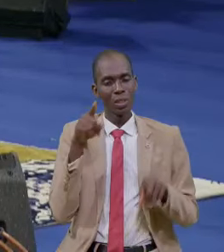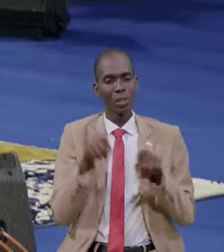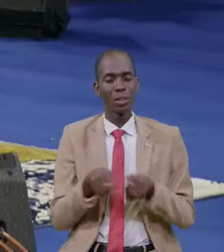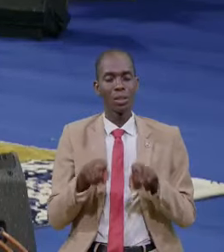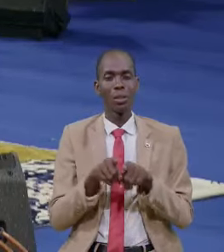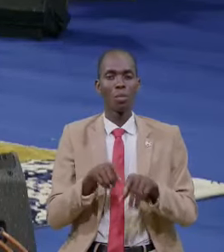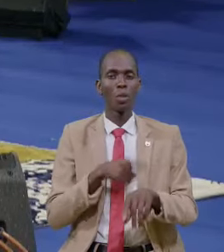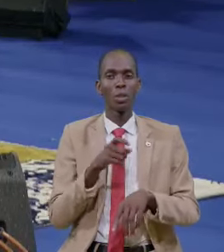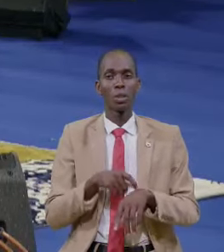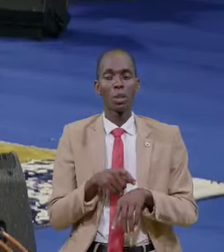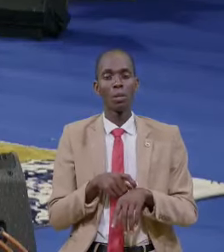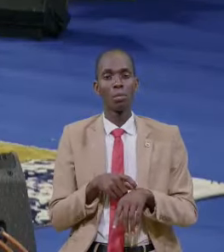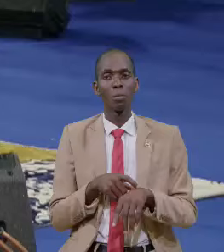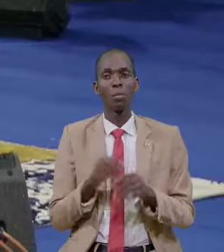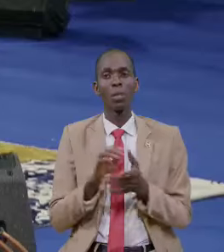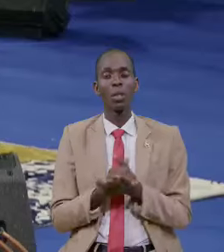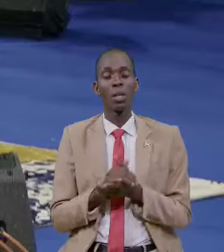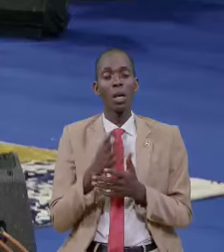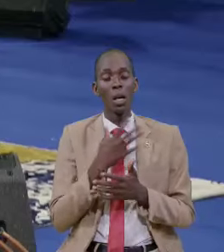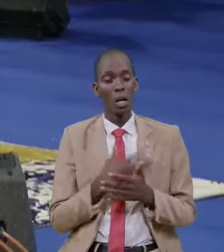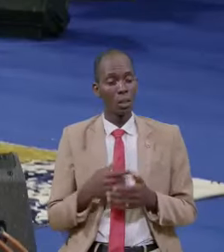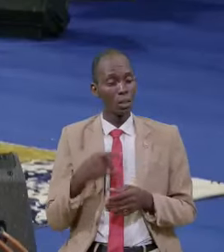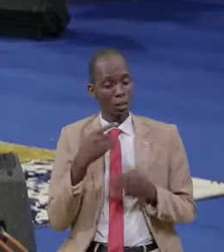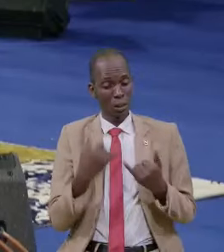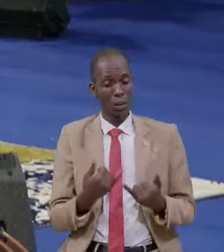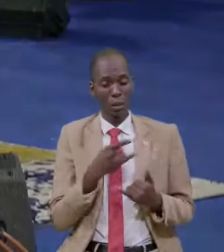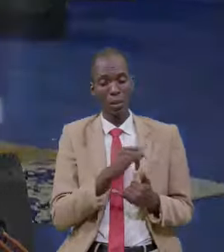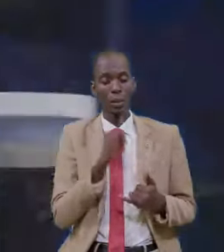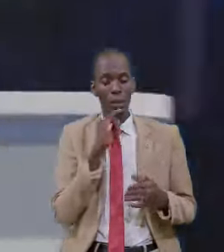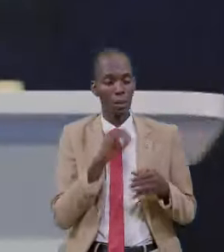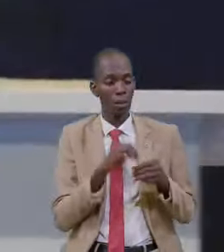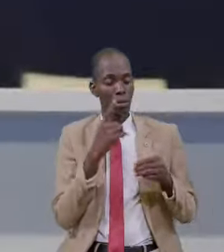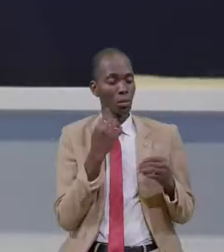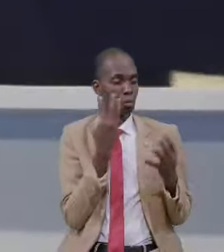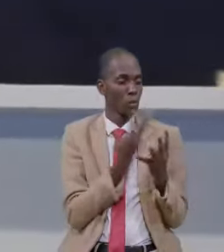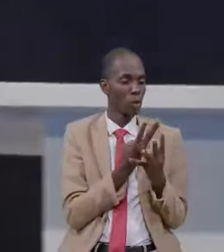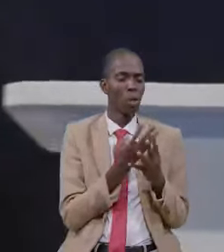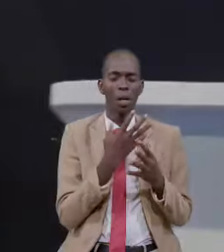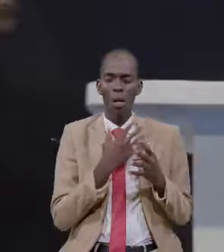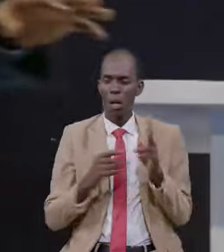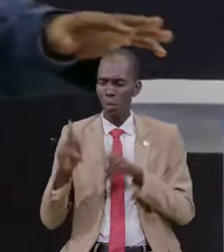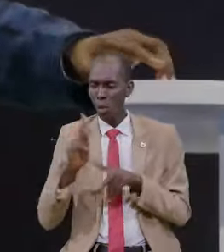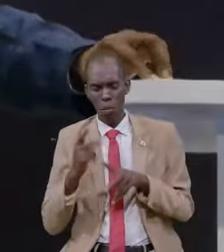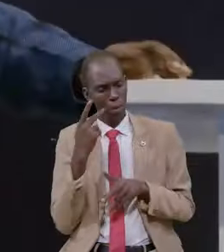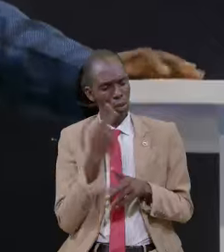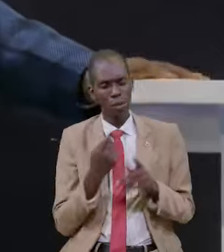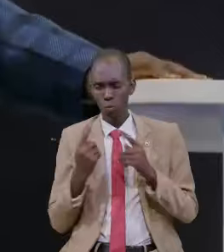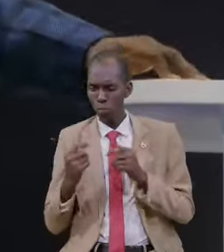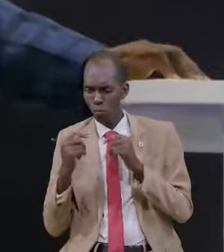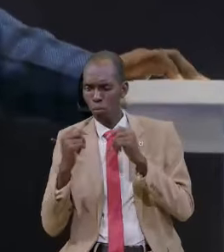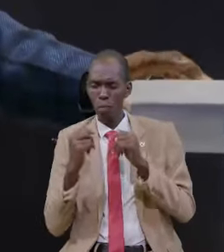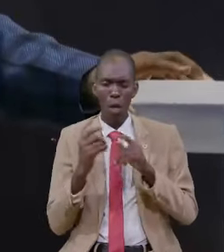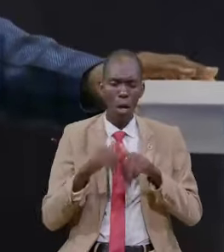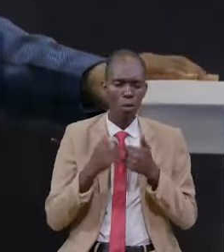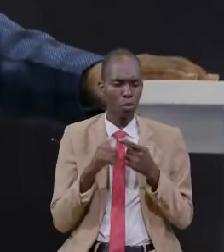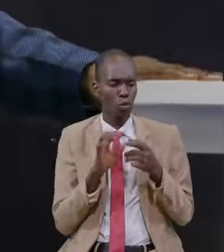the prison. And the people who are running around and making sure that they get him out of the prison, they